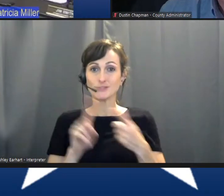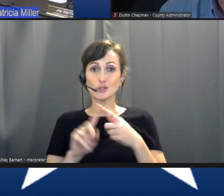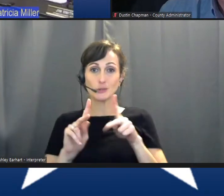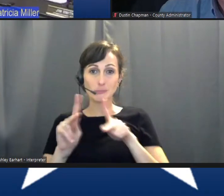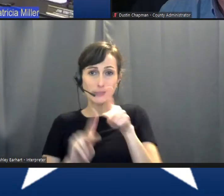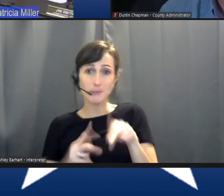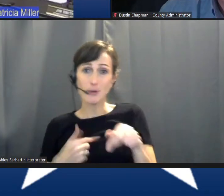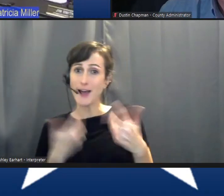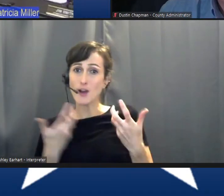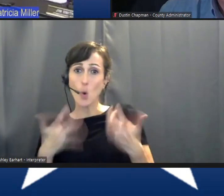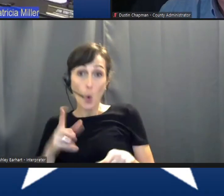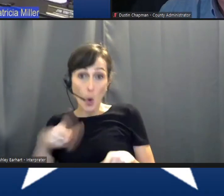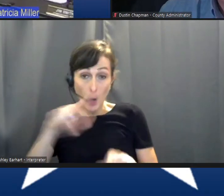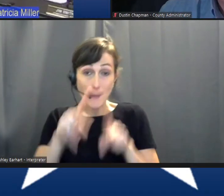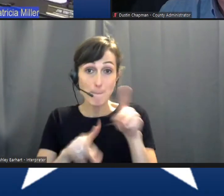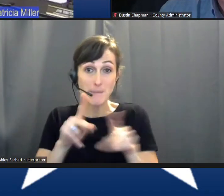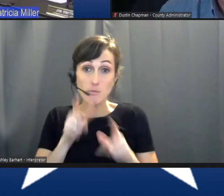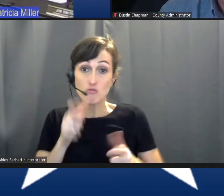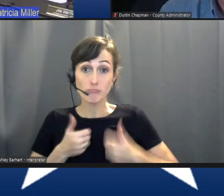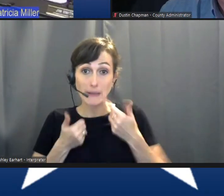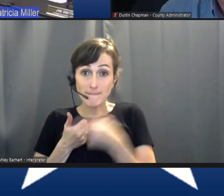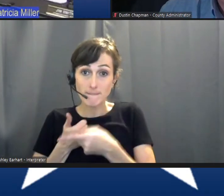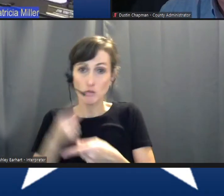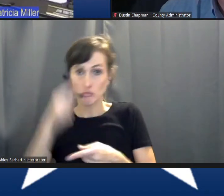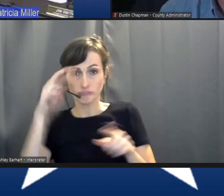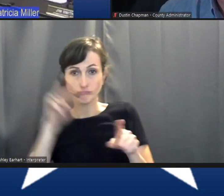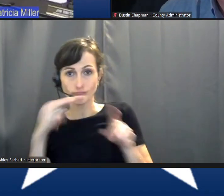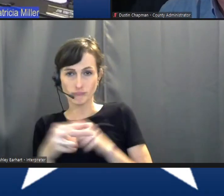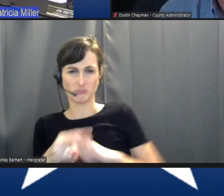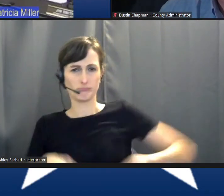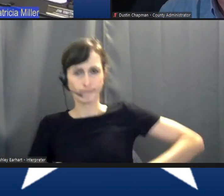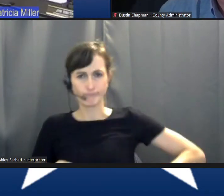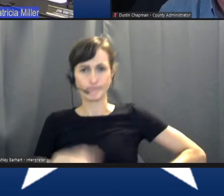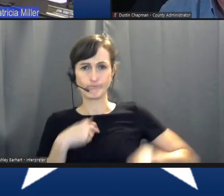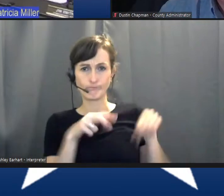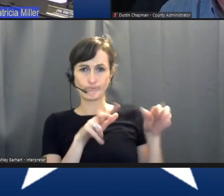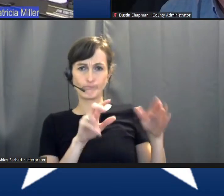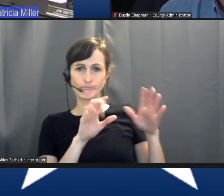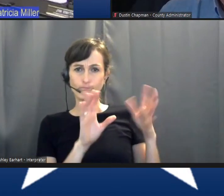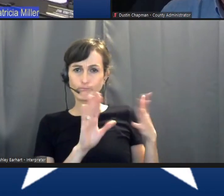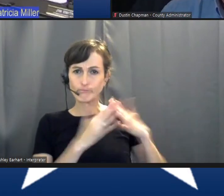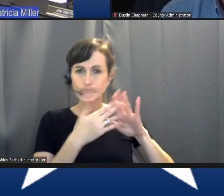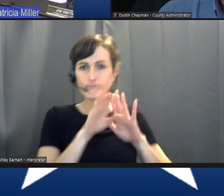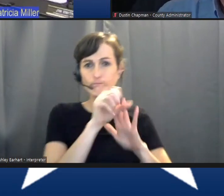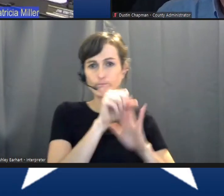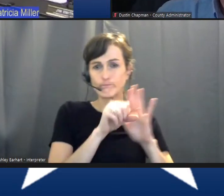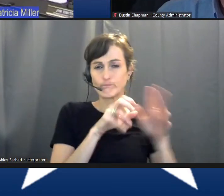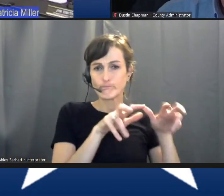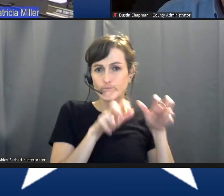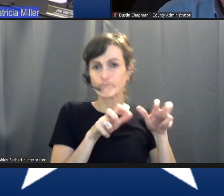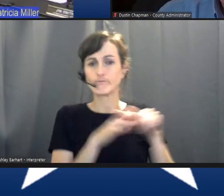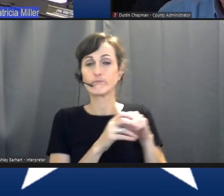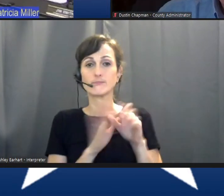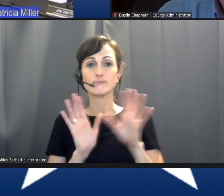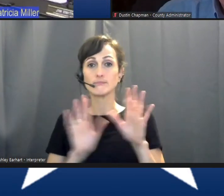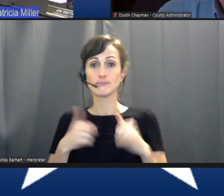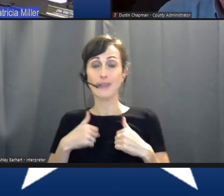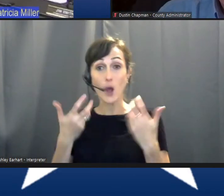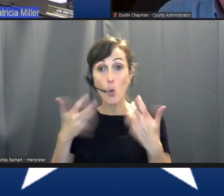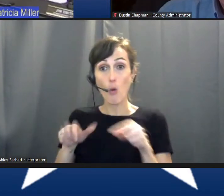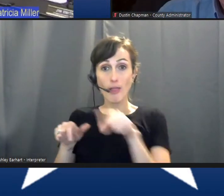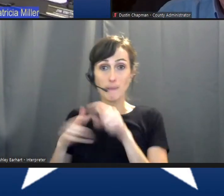it. And also, I just don't want the rules written in a way that larger projects